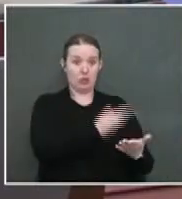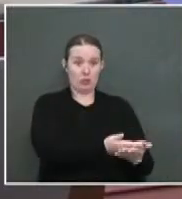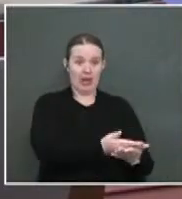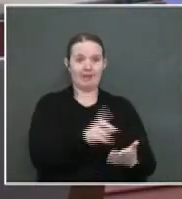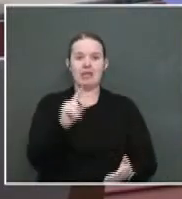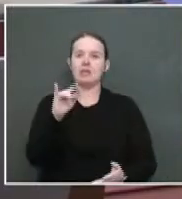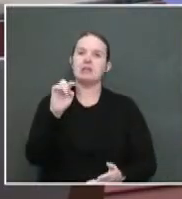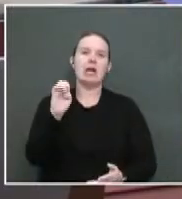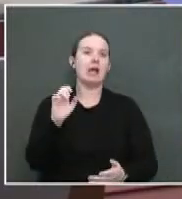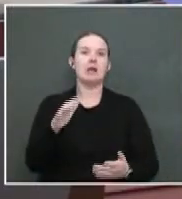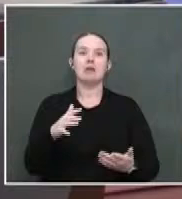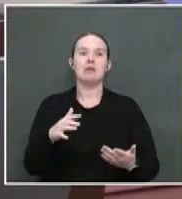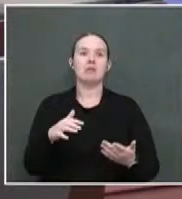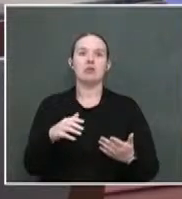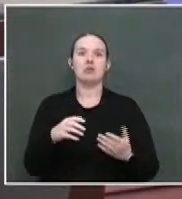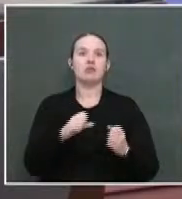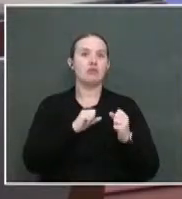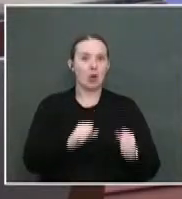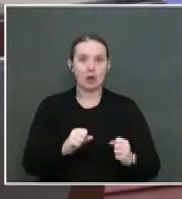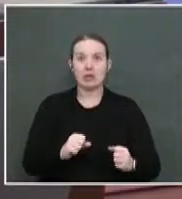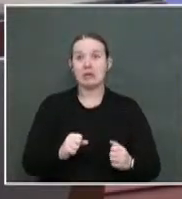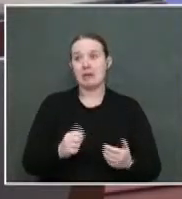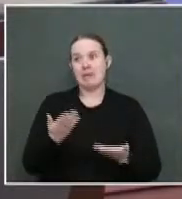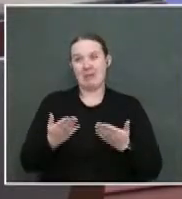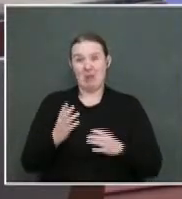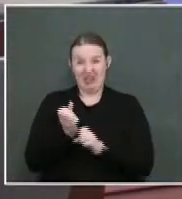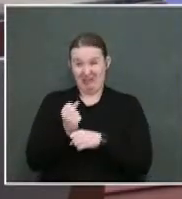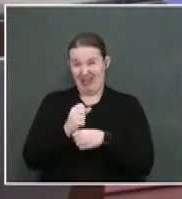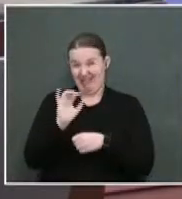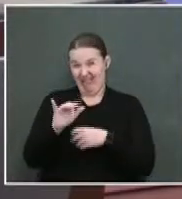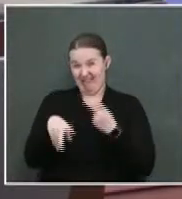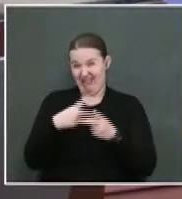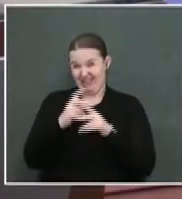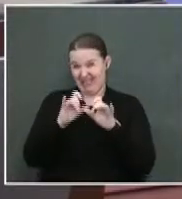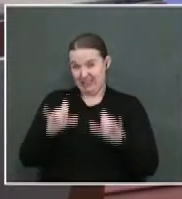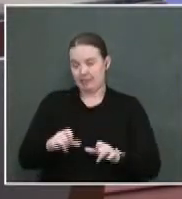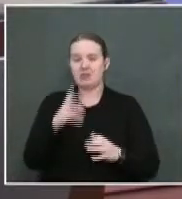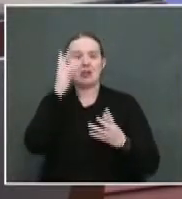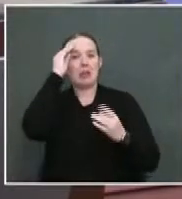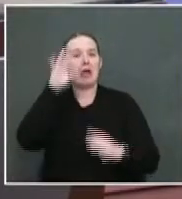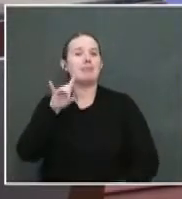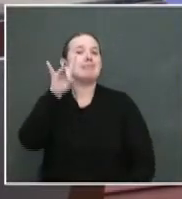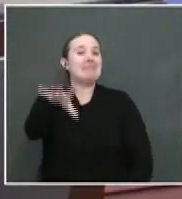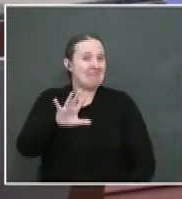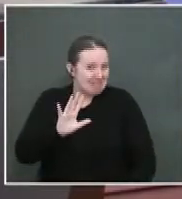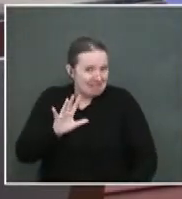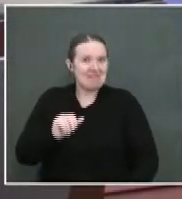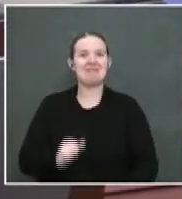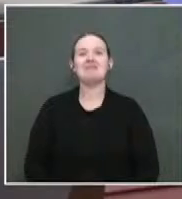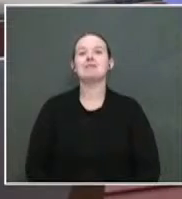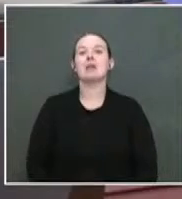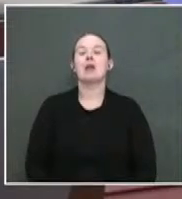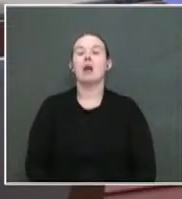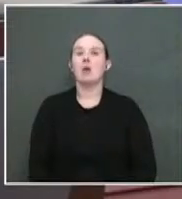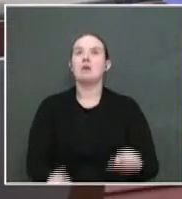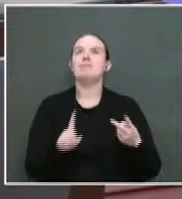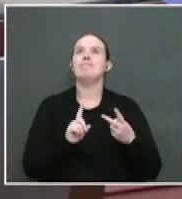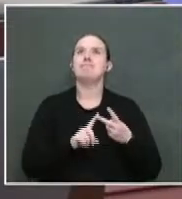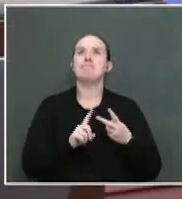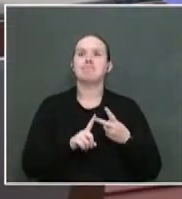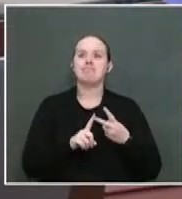if we could create some kind of system like that. I don't know what that would entail, but just a thought to put out there. And the second